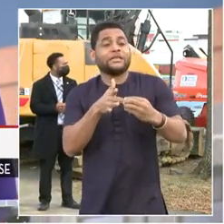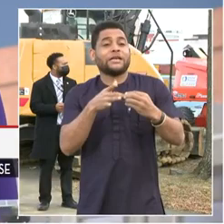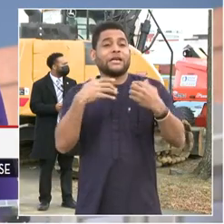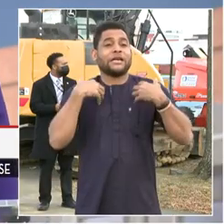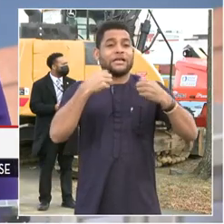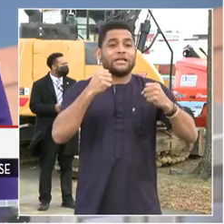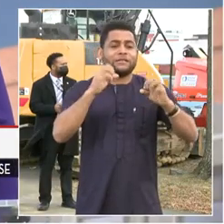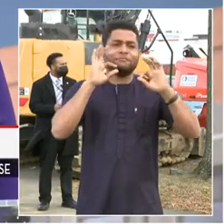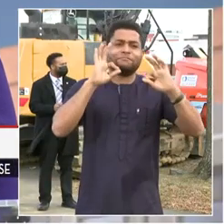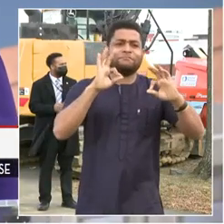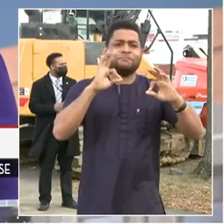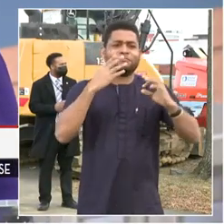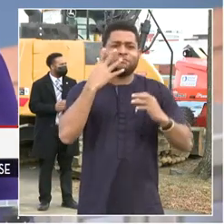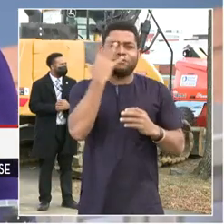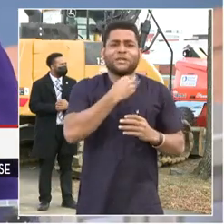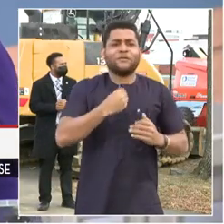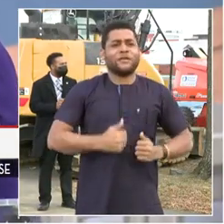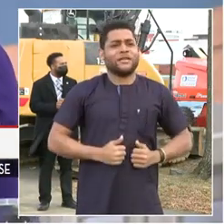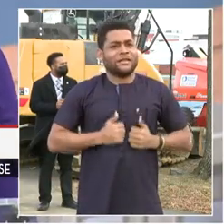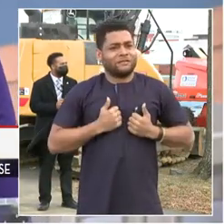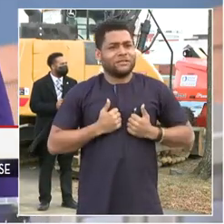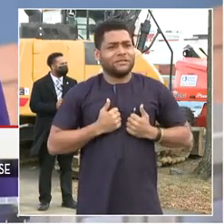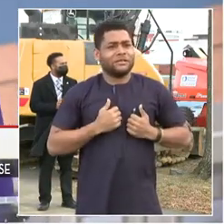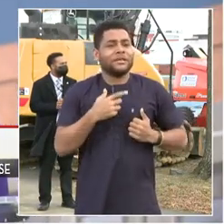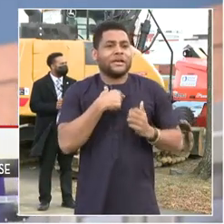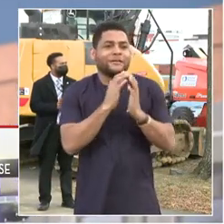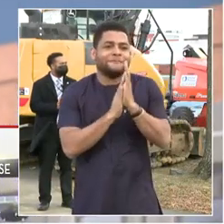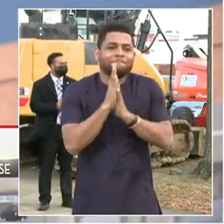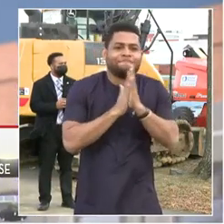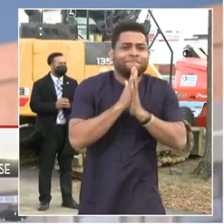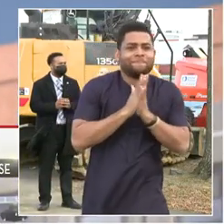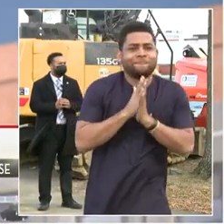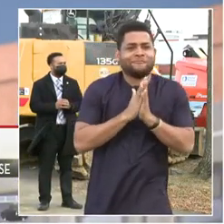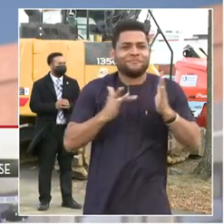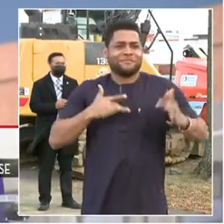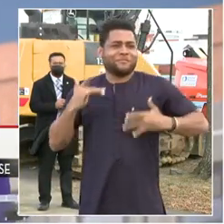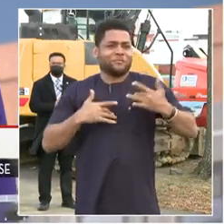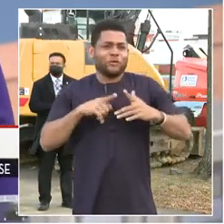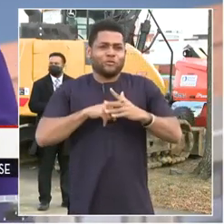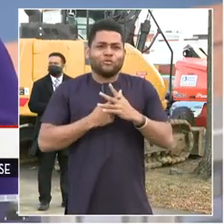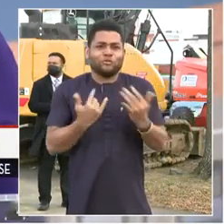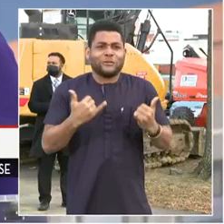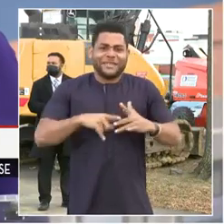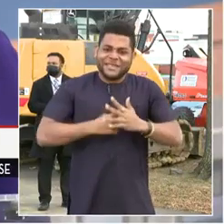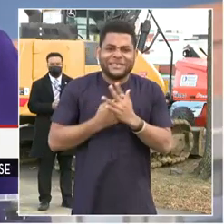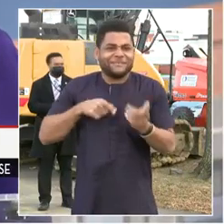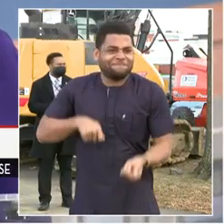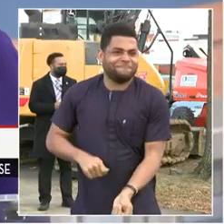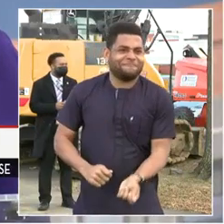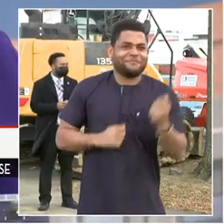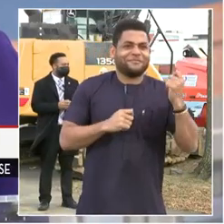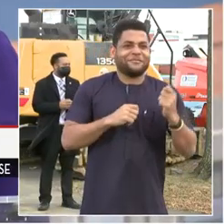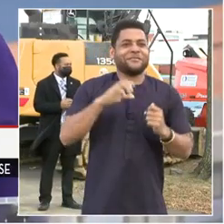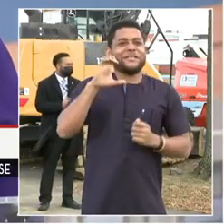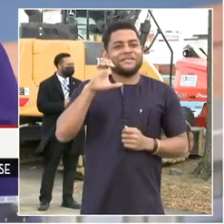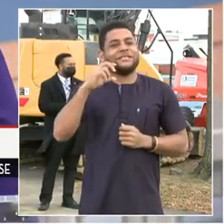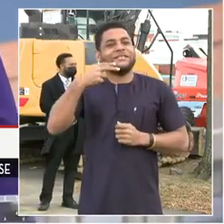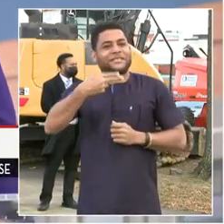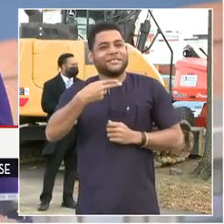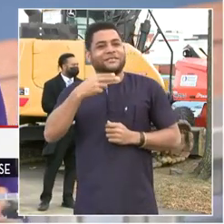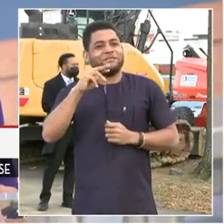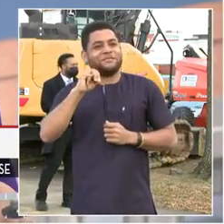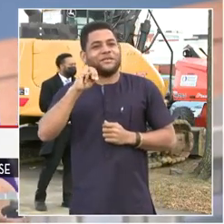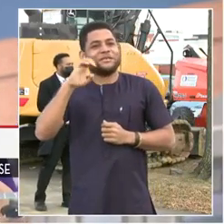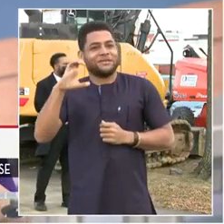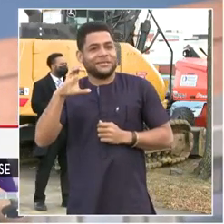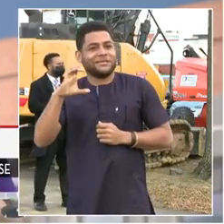lives. So I am eager to get started and break ground on the Cedar Hill Regional Medical Center,